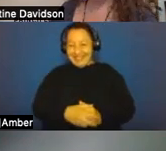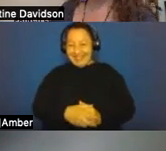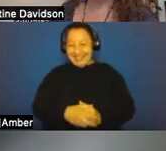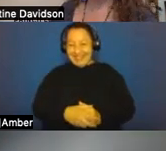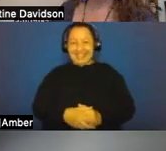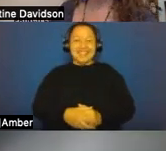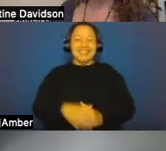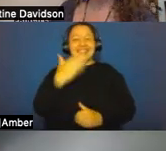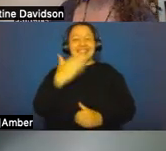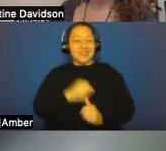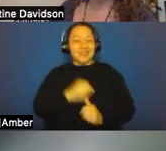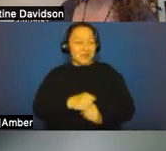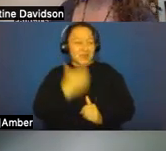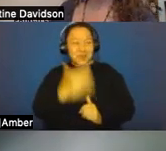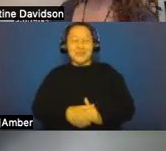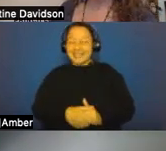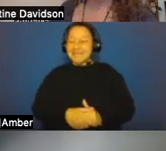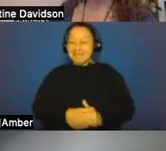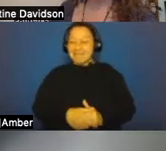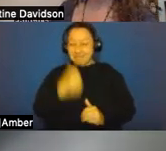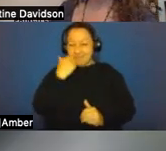Thank you.